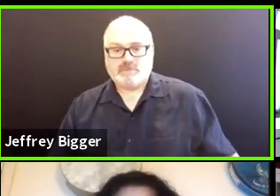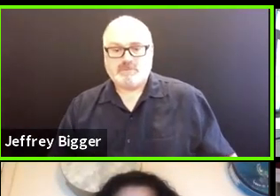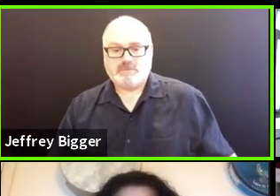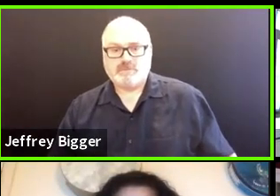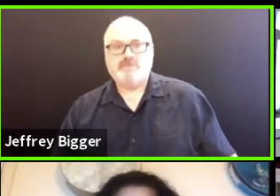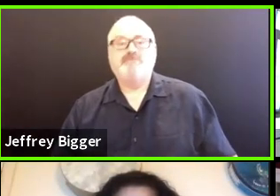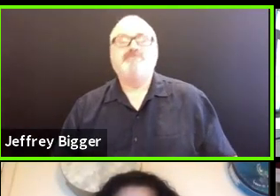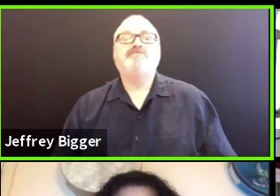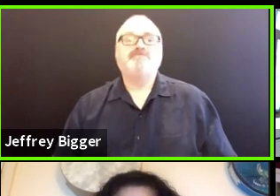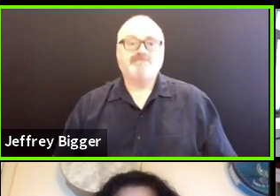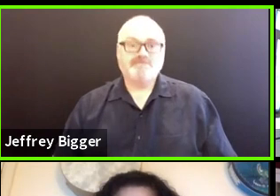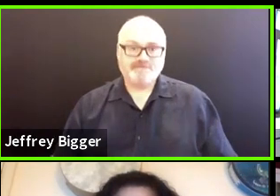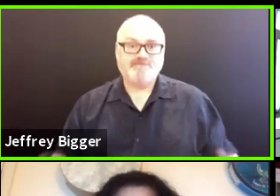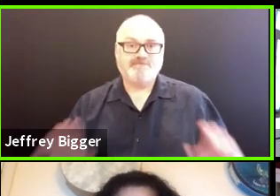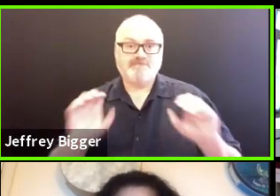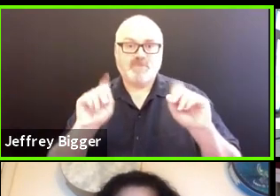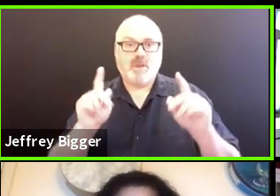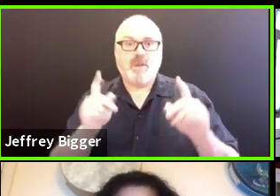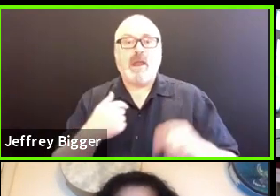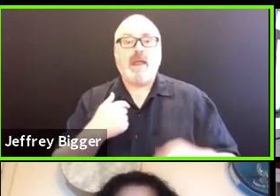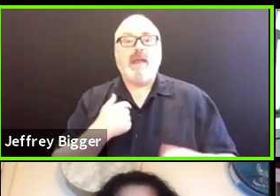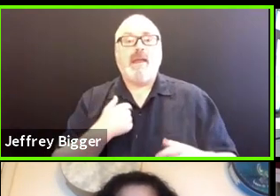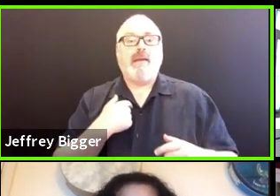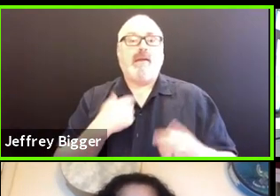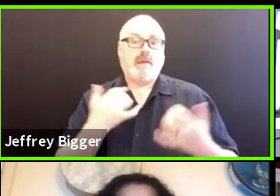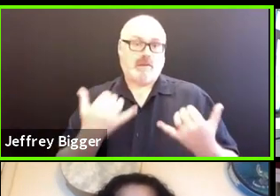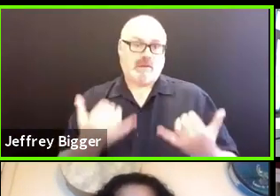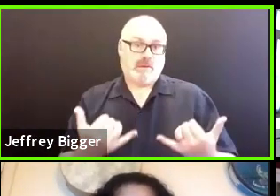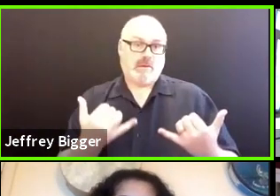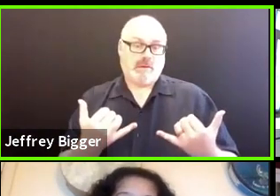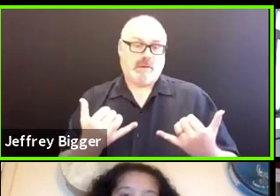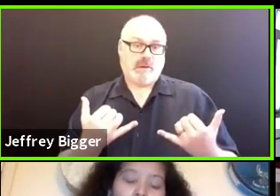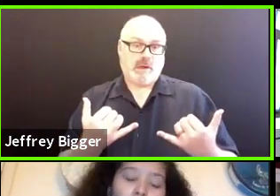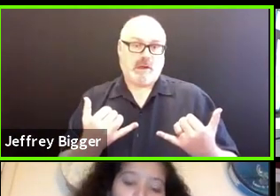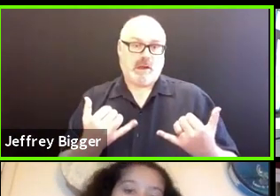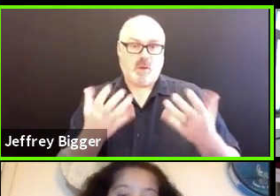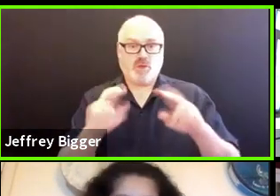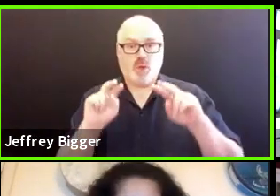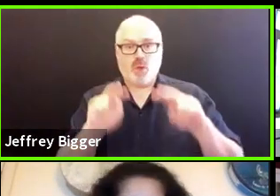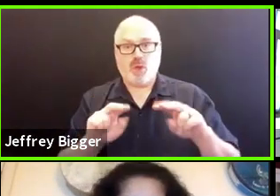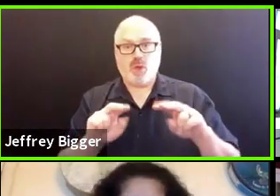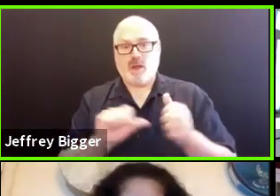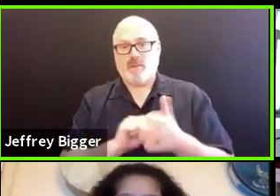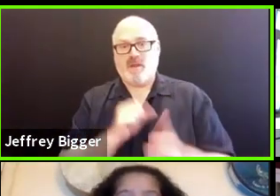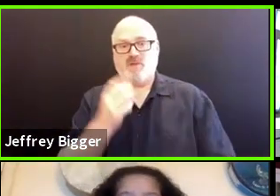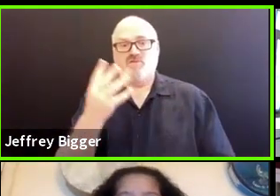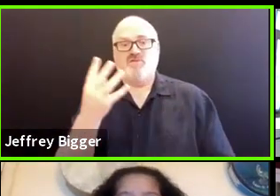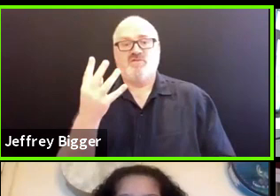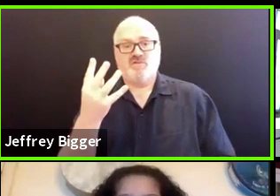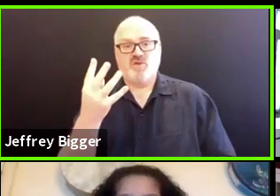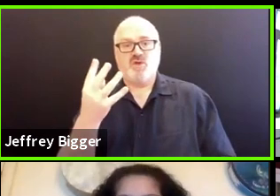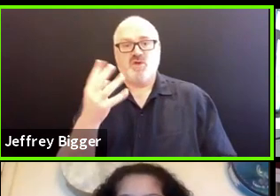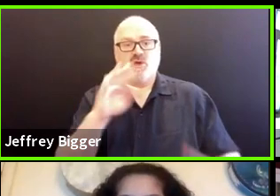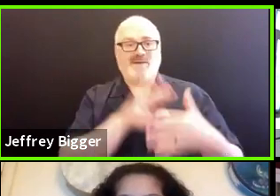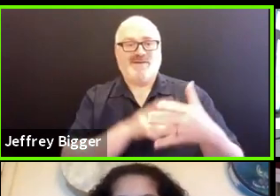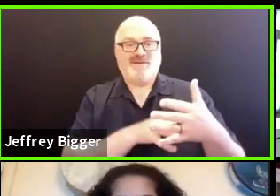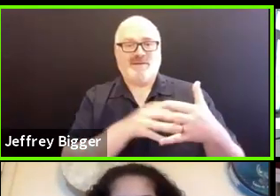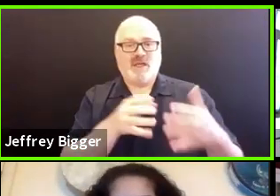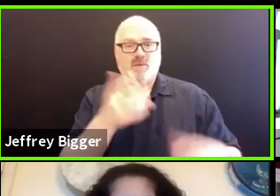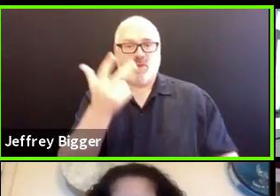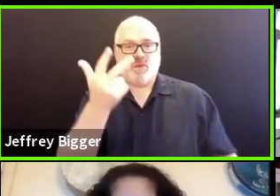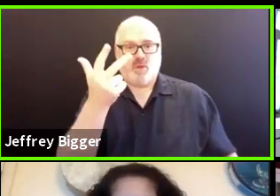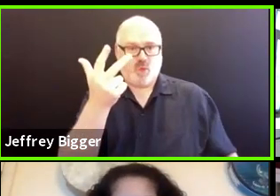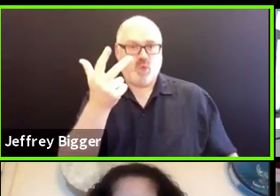All right, I'm going to take your attention to page 4, table 3.